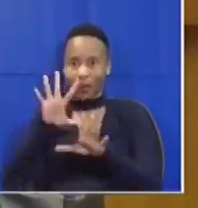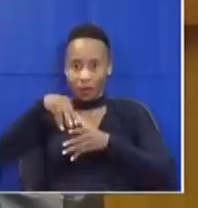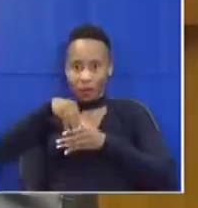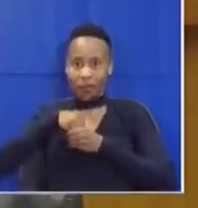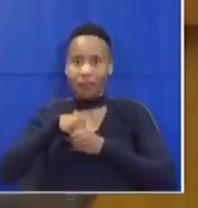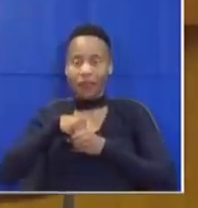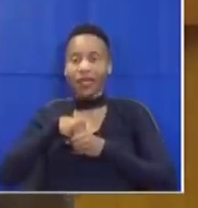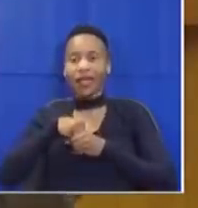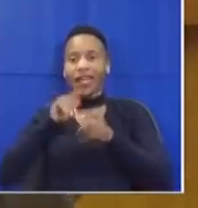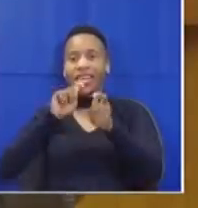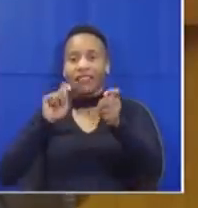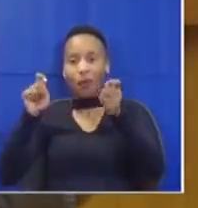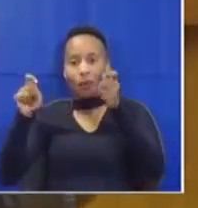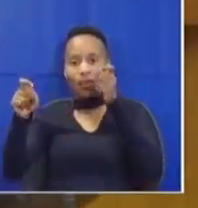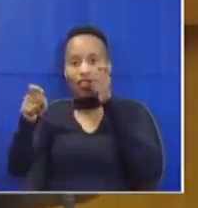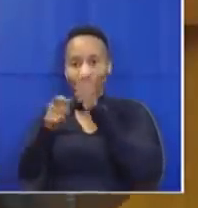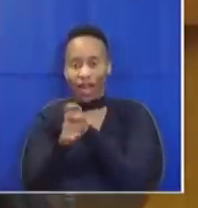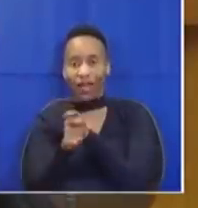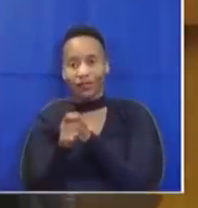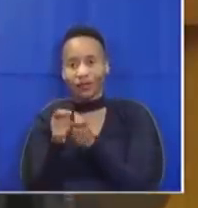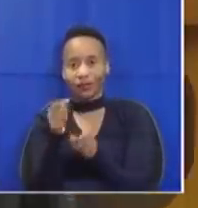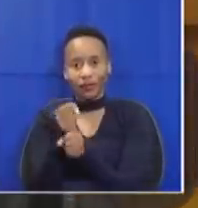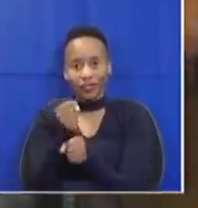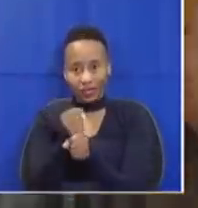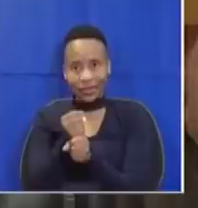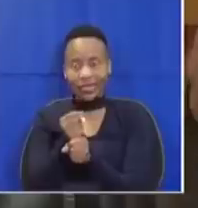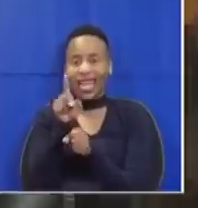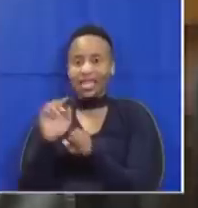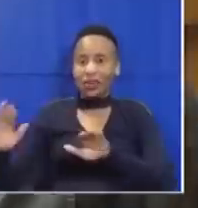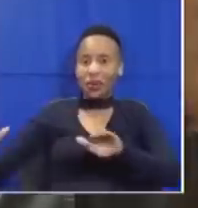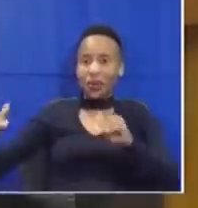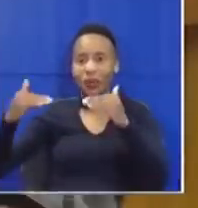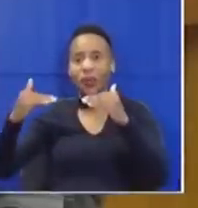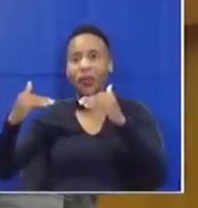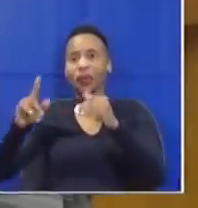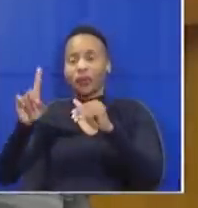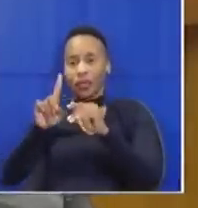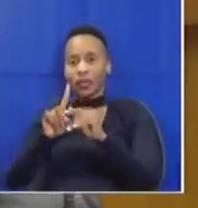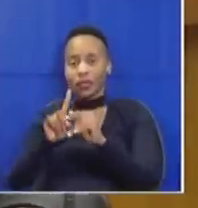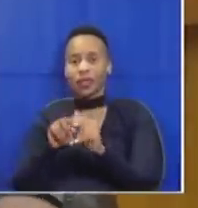revolutionary action as opposed to terrorist activity.